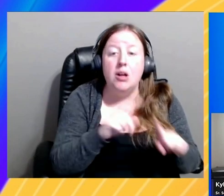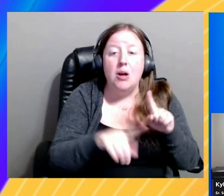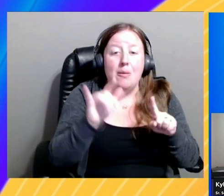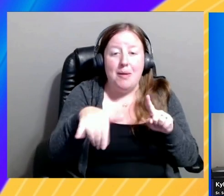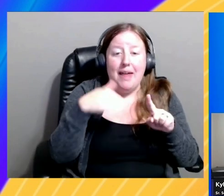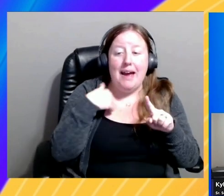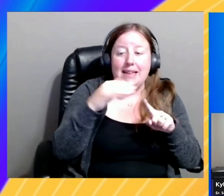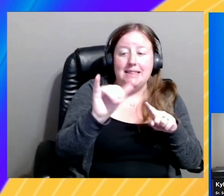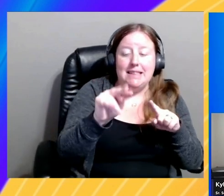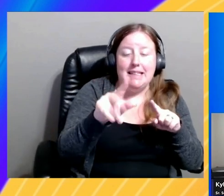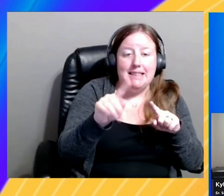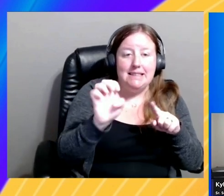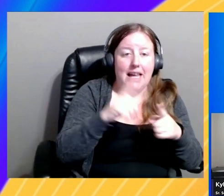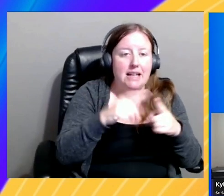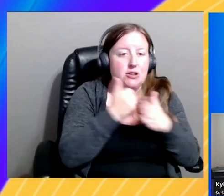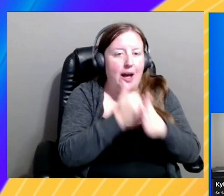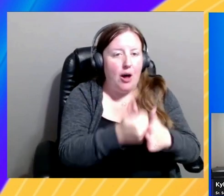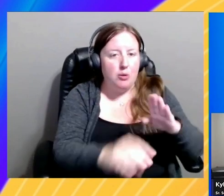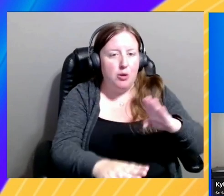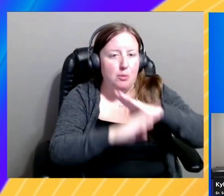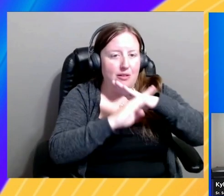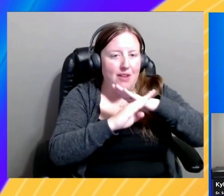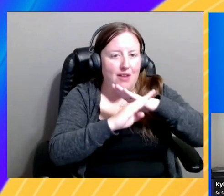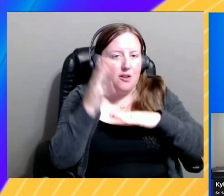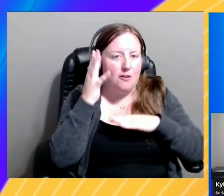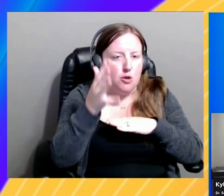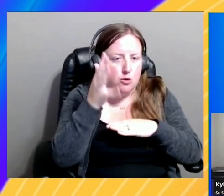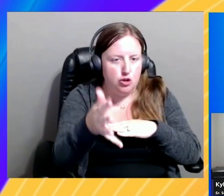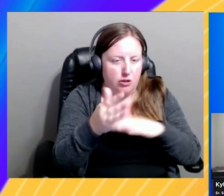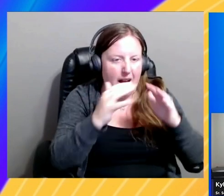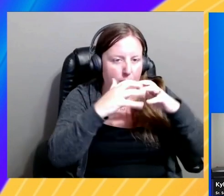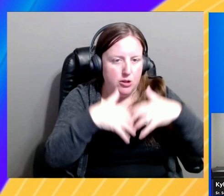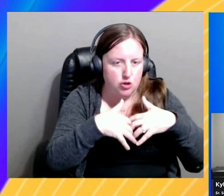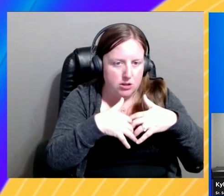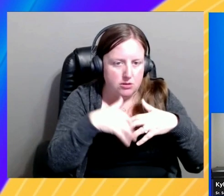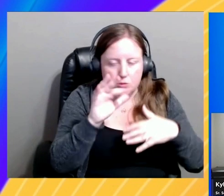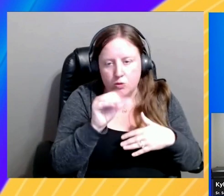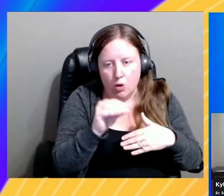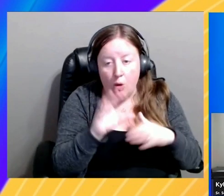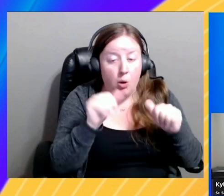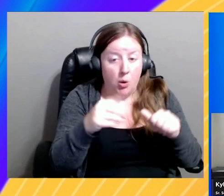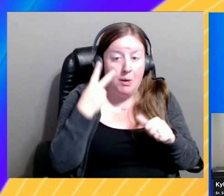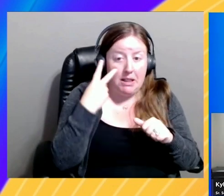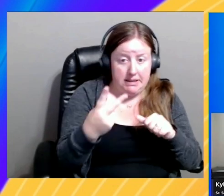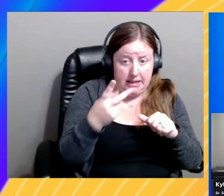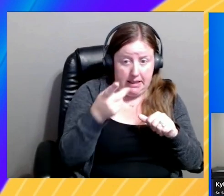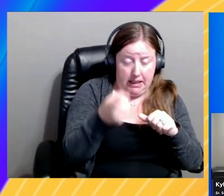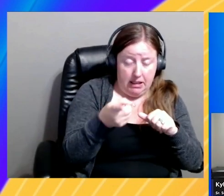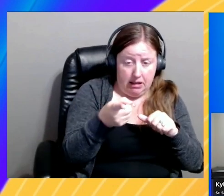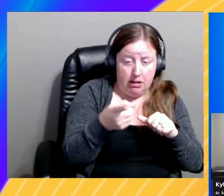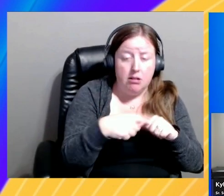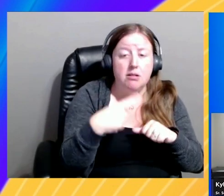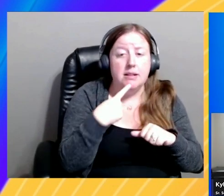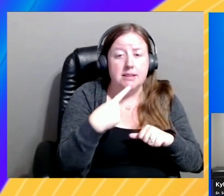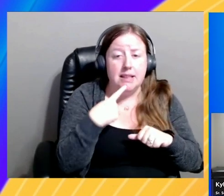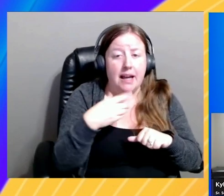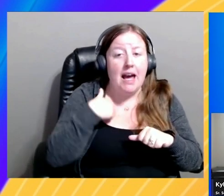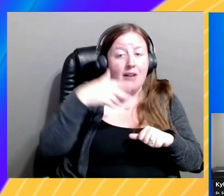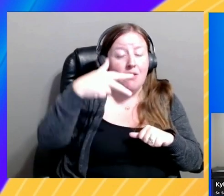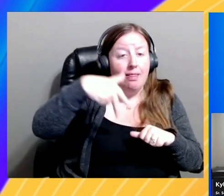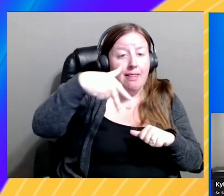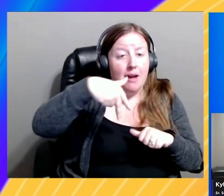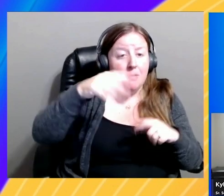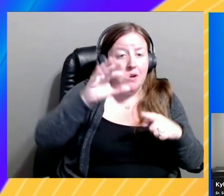you prevent a future outage. Right? So what we can see here is that it's saying I have a Lambda function that's